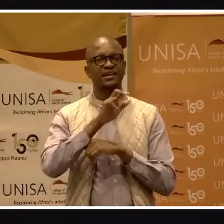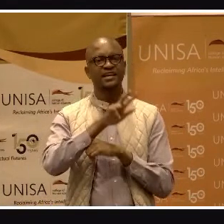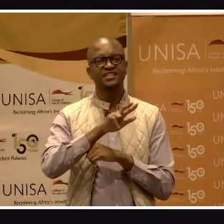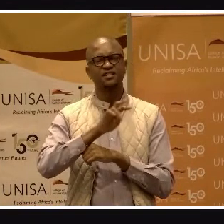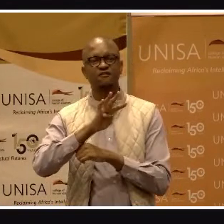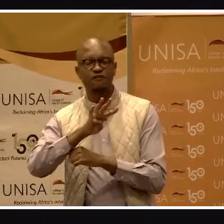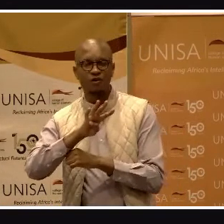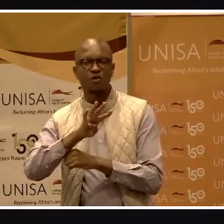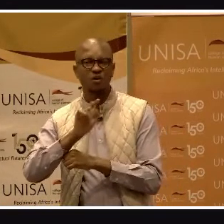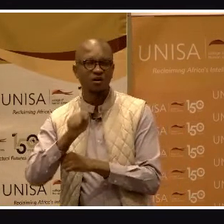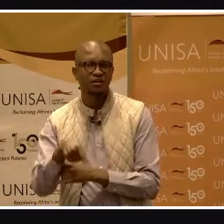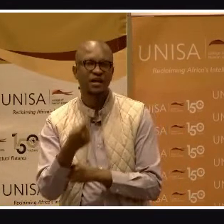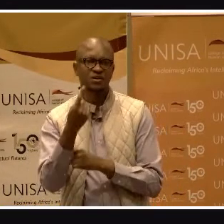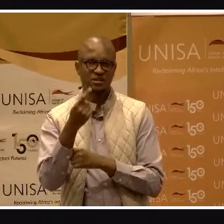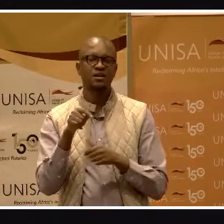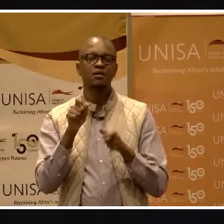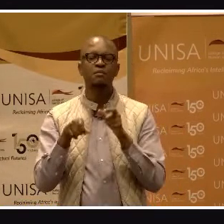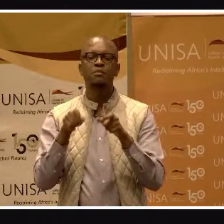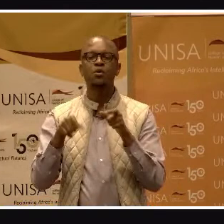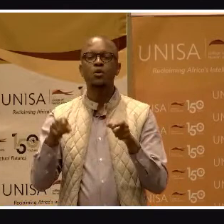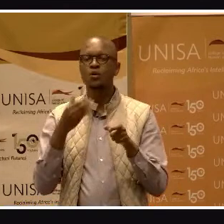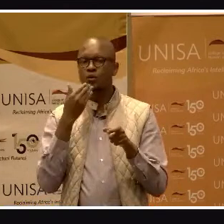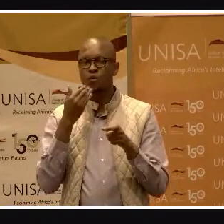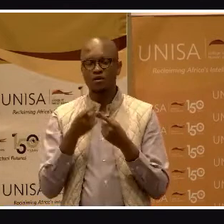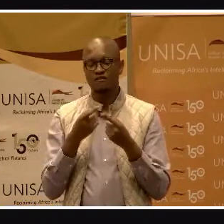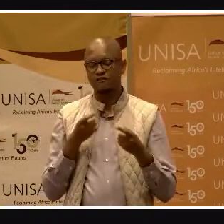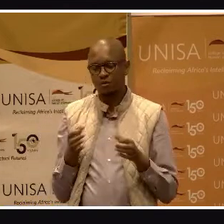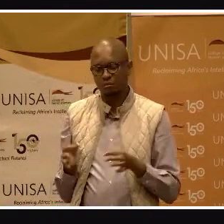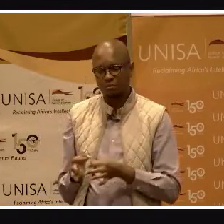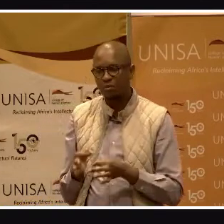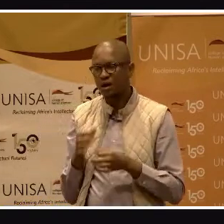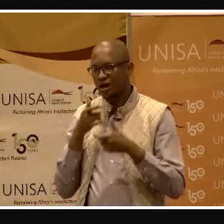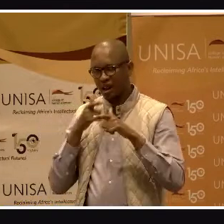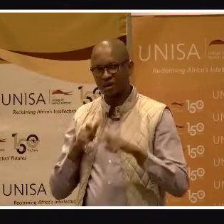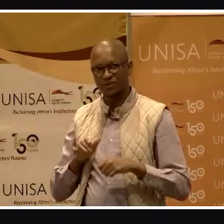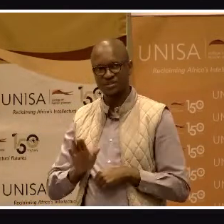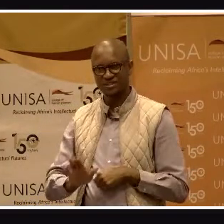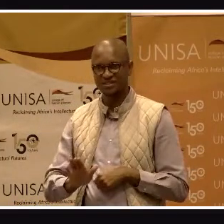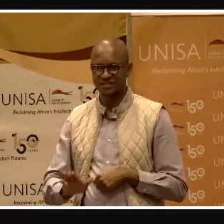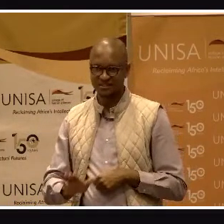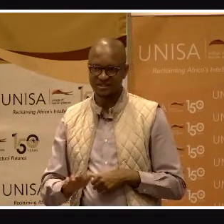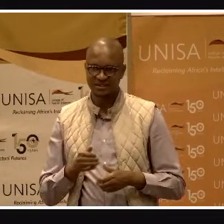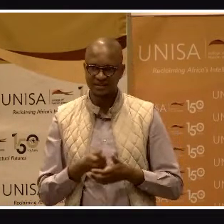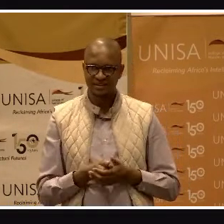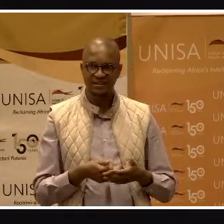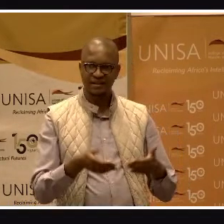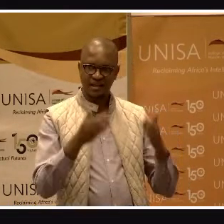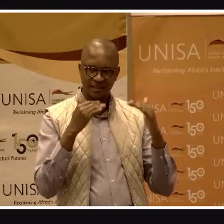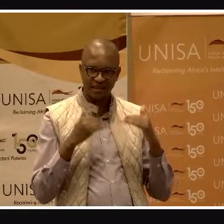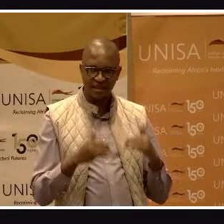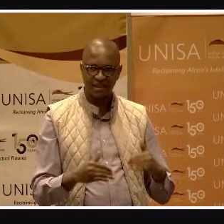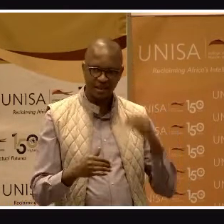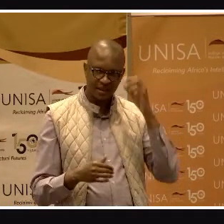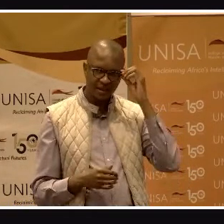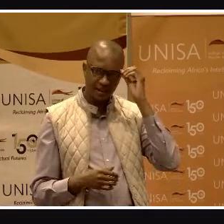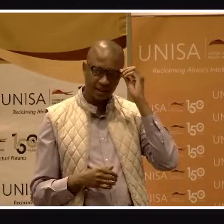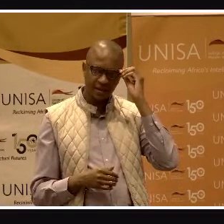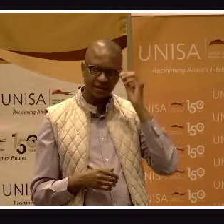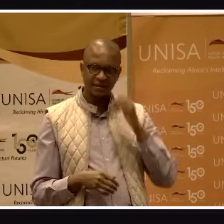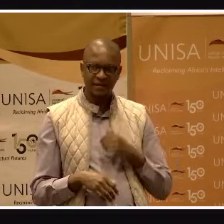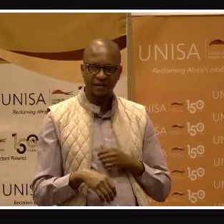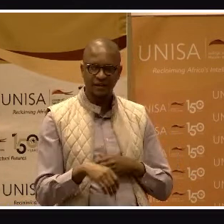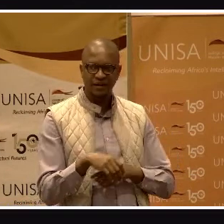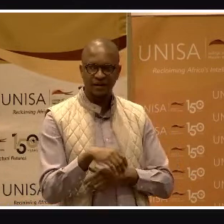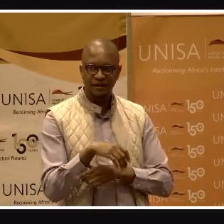184,170 indigenous people with an indigenous mother tongue in 2021, down by 14,120